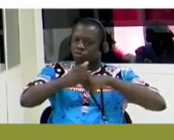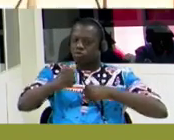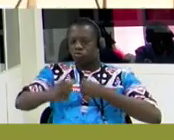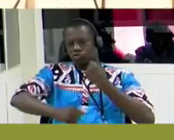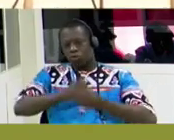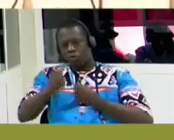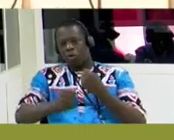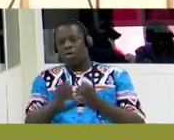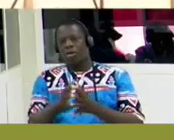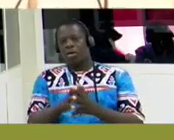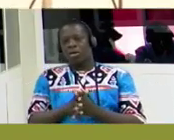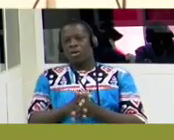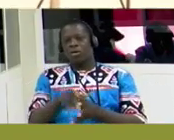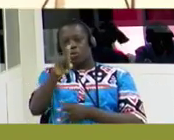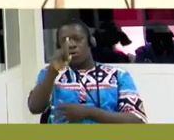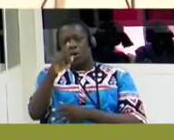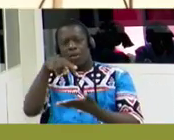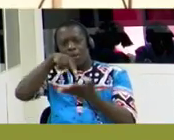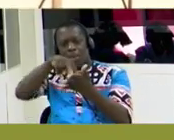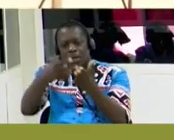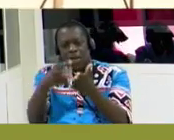You mean how they were tortured? Yes.